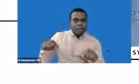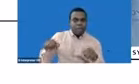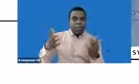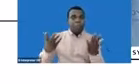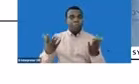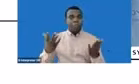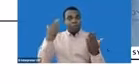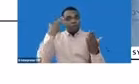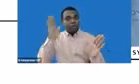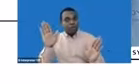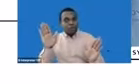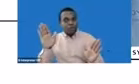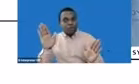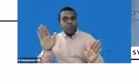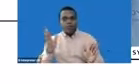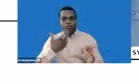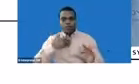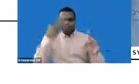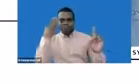so many feedback,